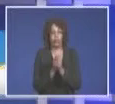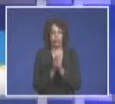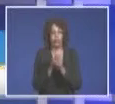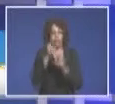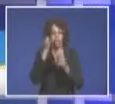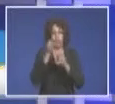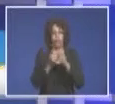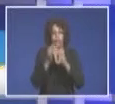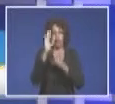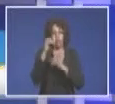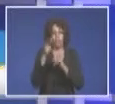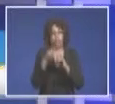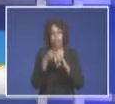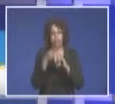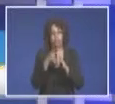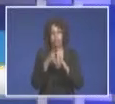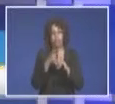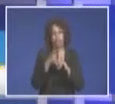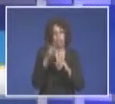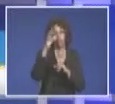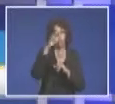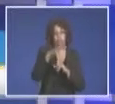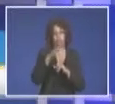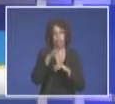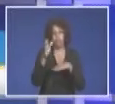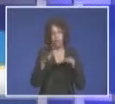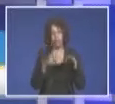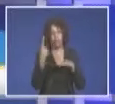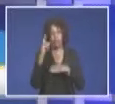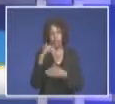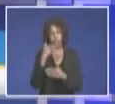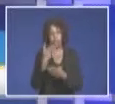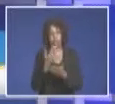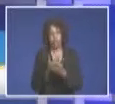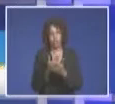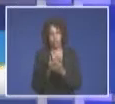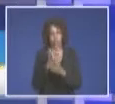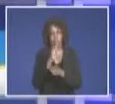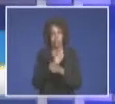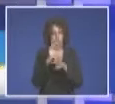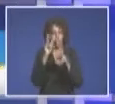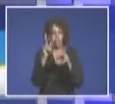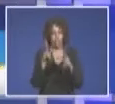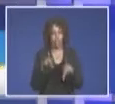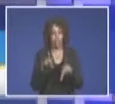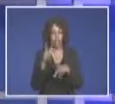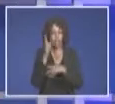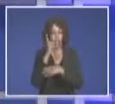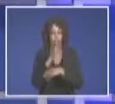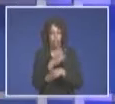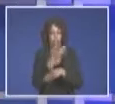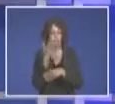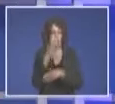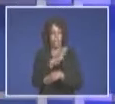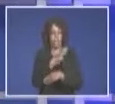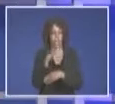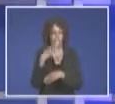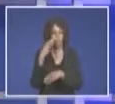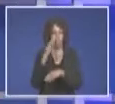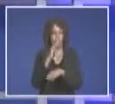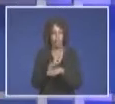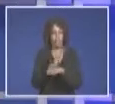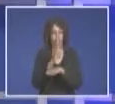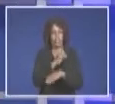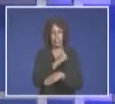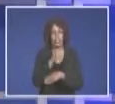A final farewell for a champion and drum major for good. Good evening, everyone. I'm LaDawn Davis. Former cabinet minister,